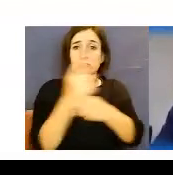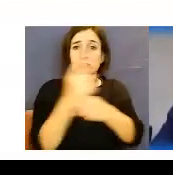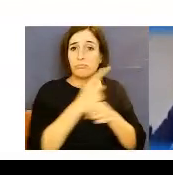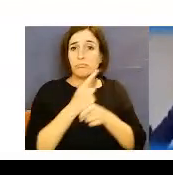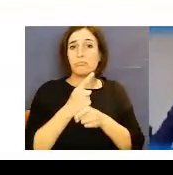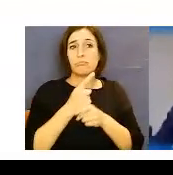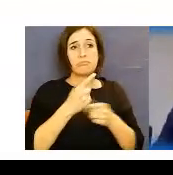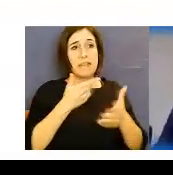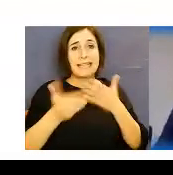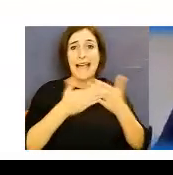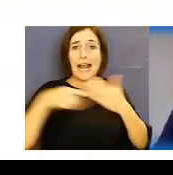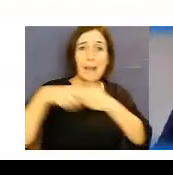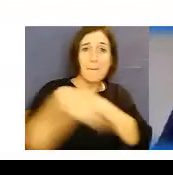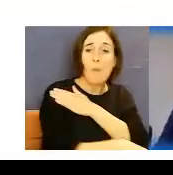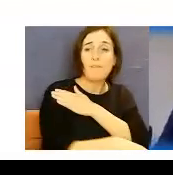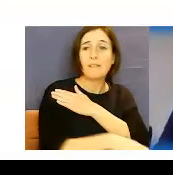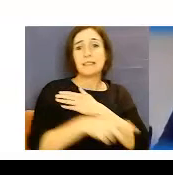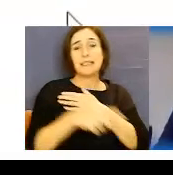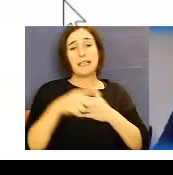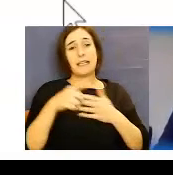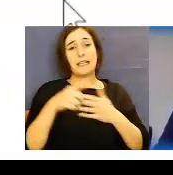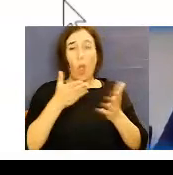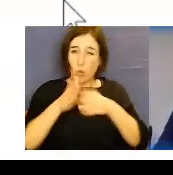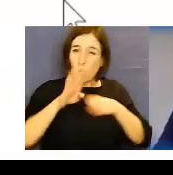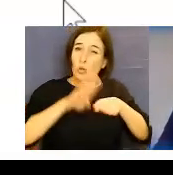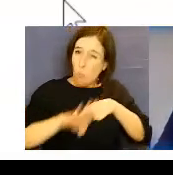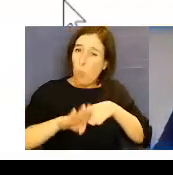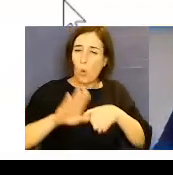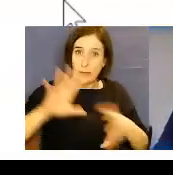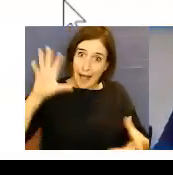sports. So next slide, please.